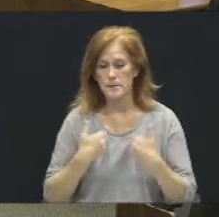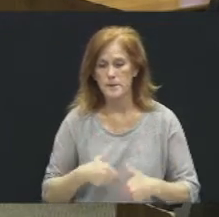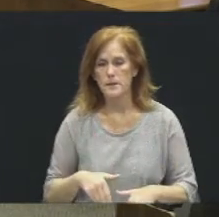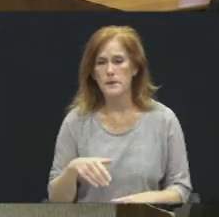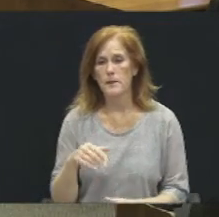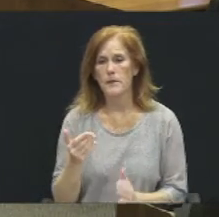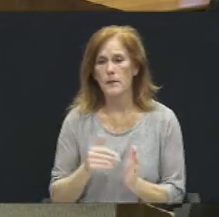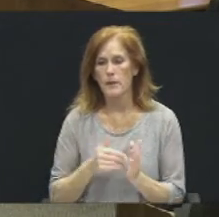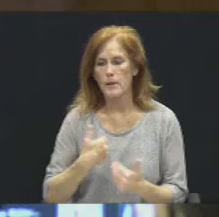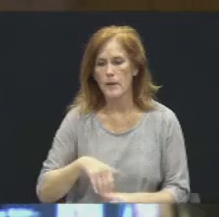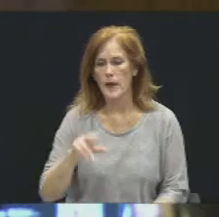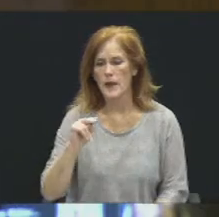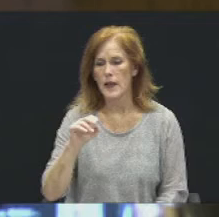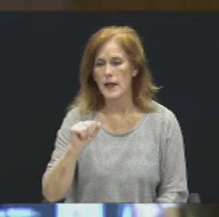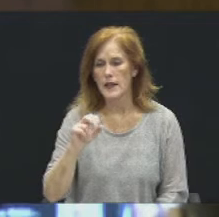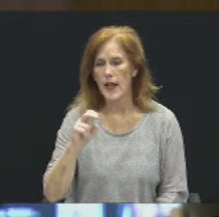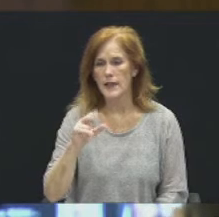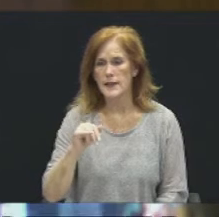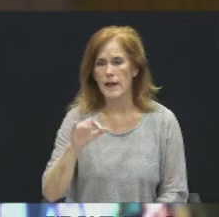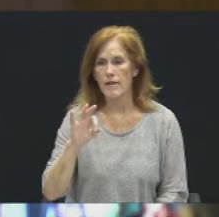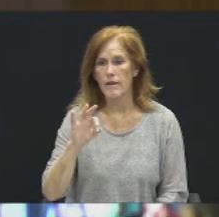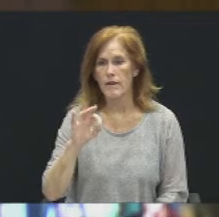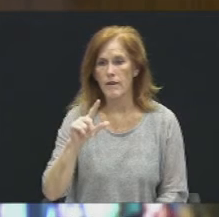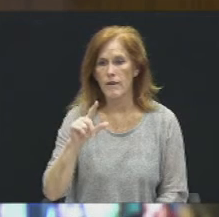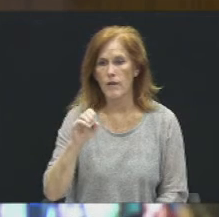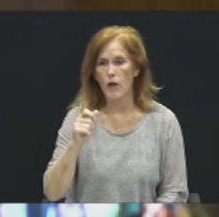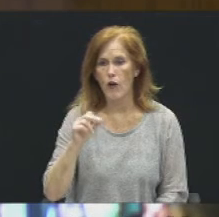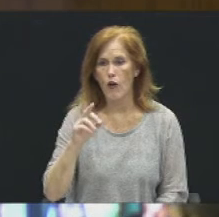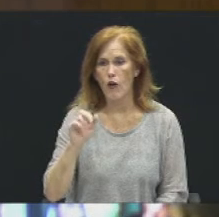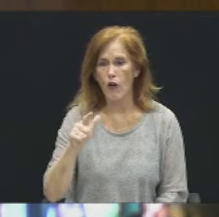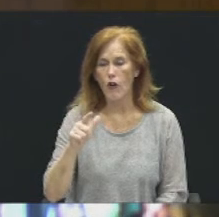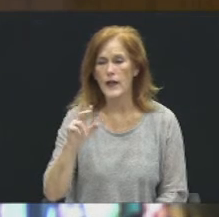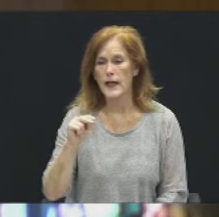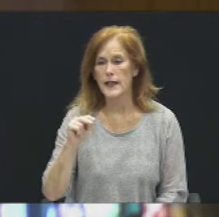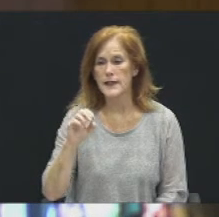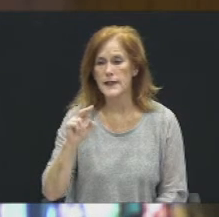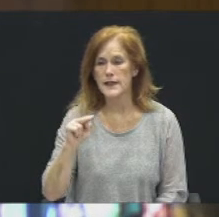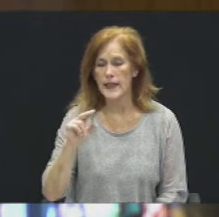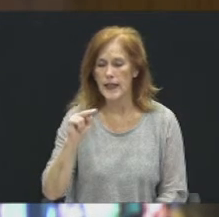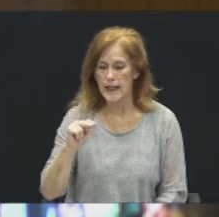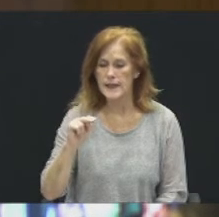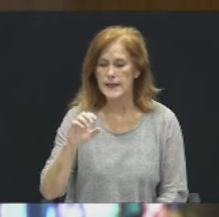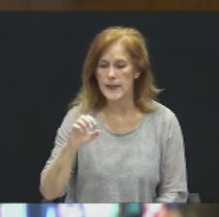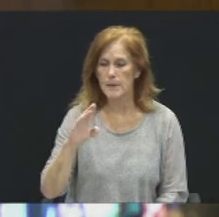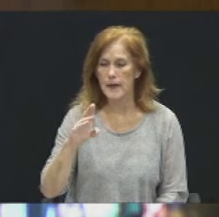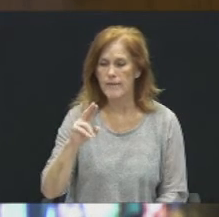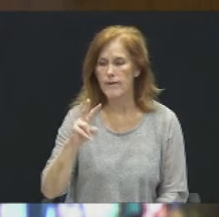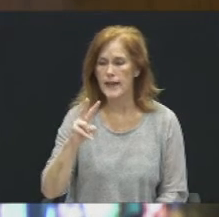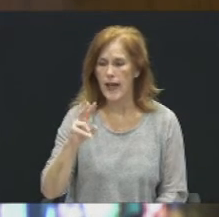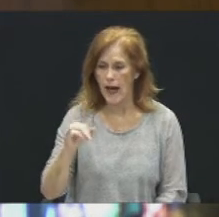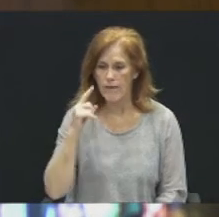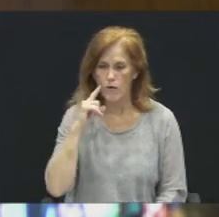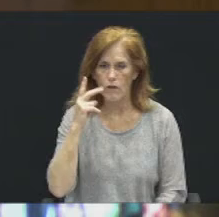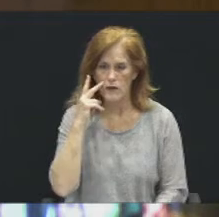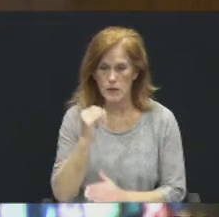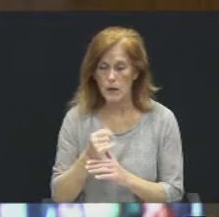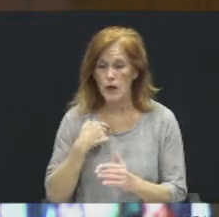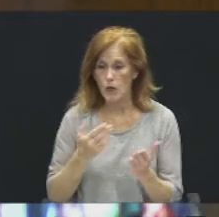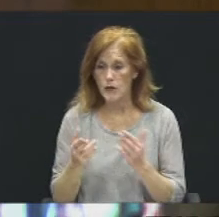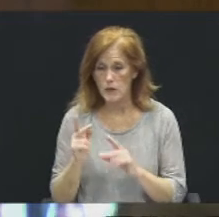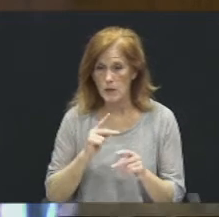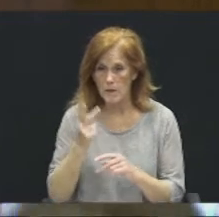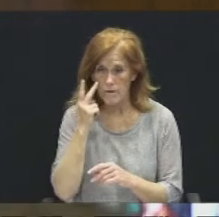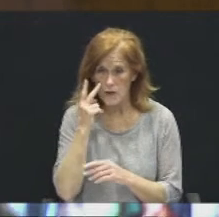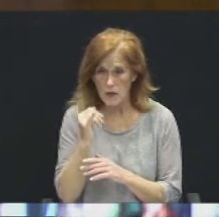And again, I am Nancy Floral. I'm with the Nebraska Commission for the Blind and Visually Impaired, and we serve individuals that are